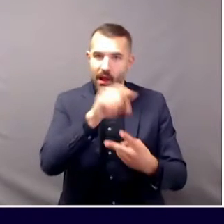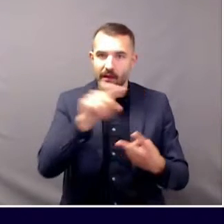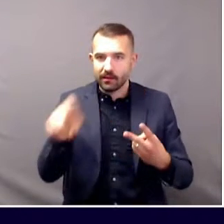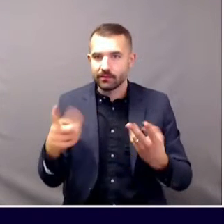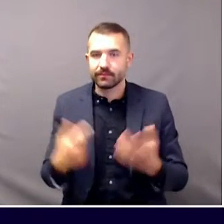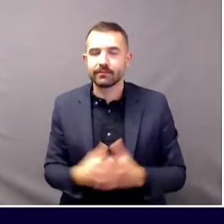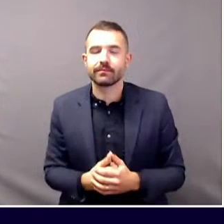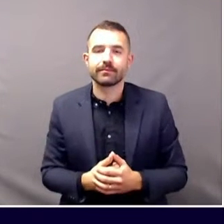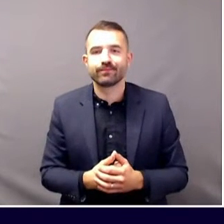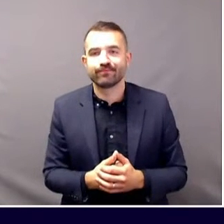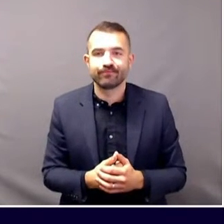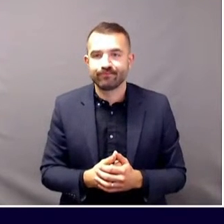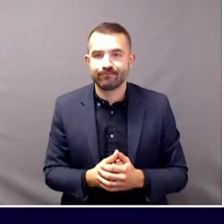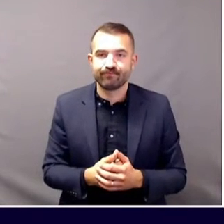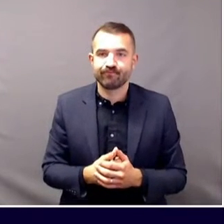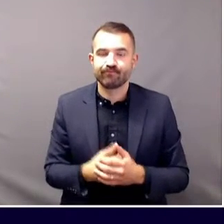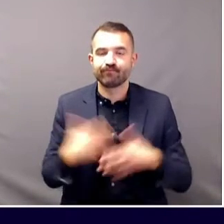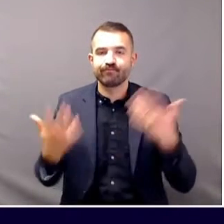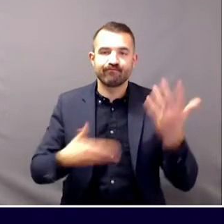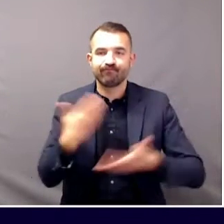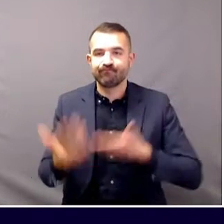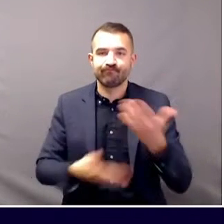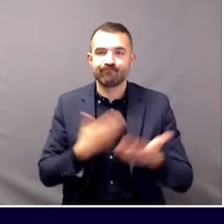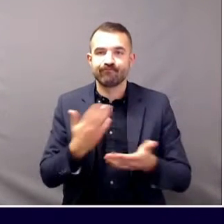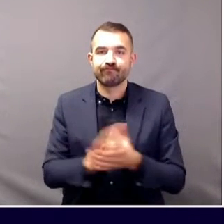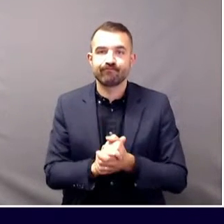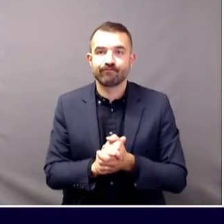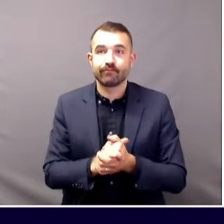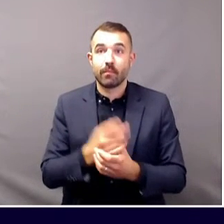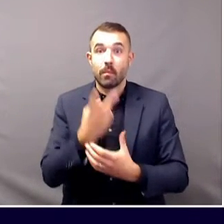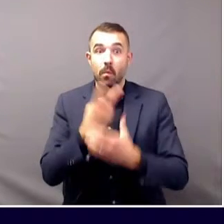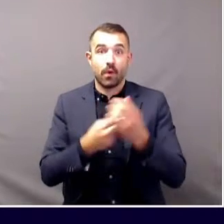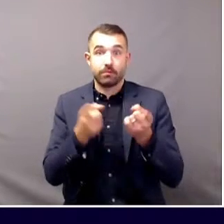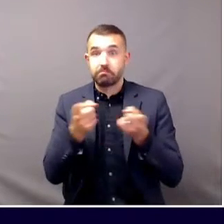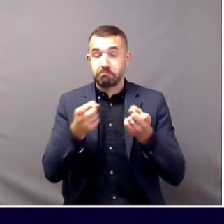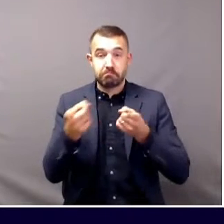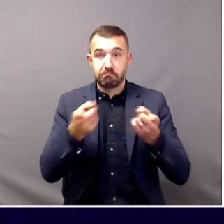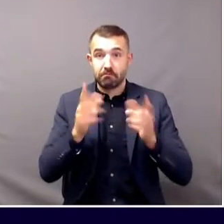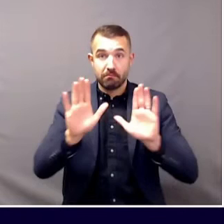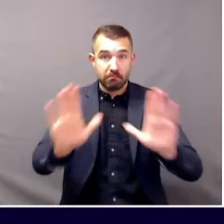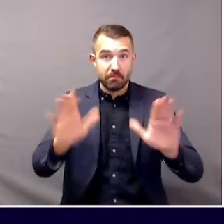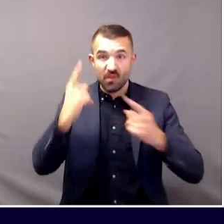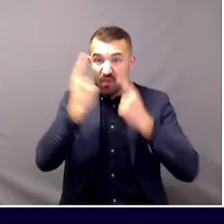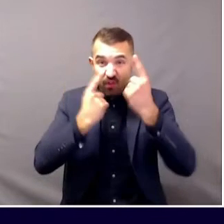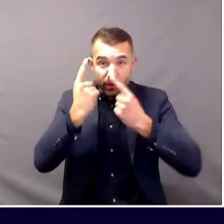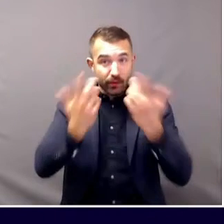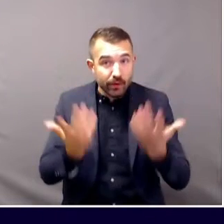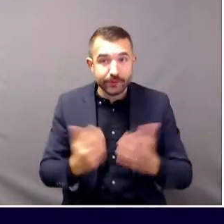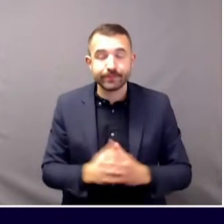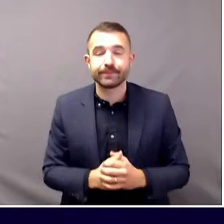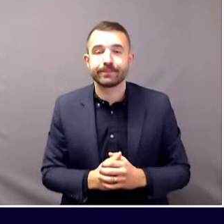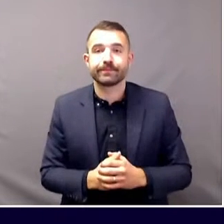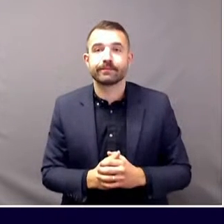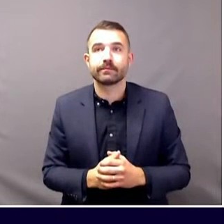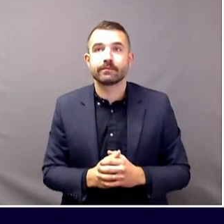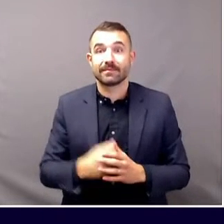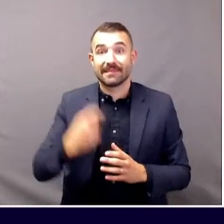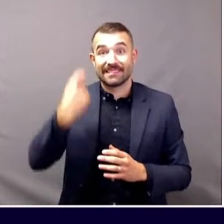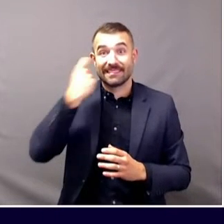So first of all, I would love to know both of your thoughts about the report from the US